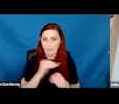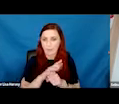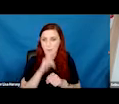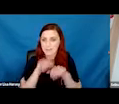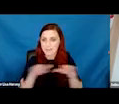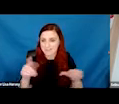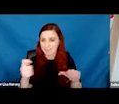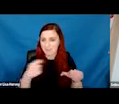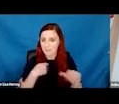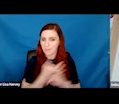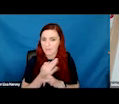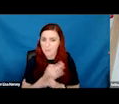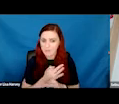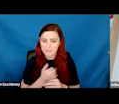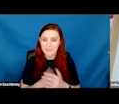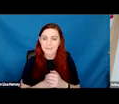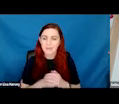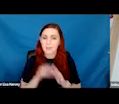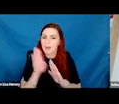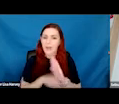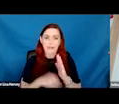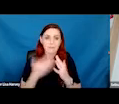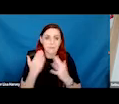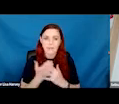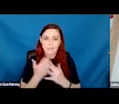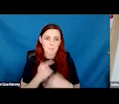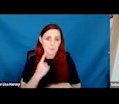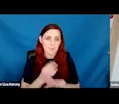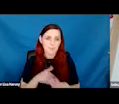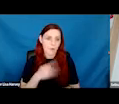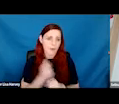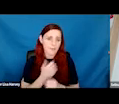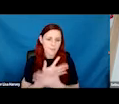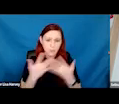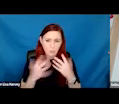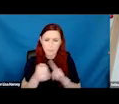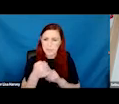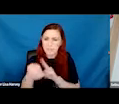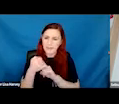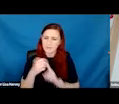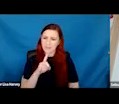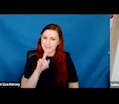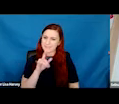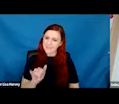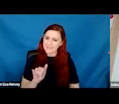Lack of access to appropriate sanitary facilities has a significant impact on dignity, families, and